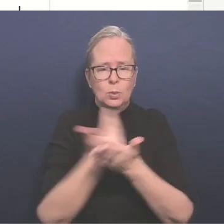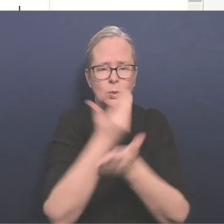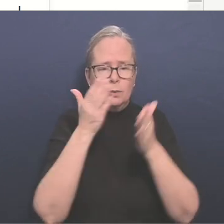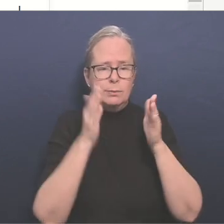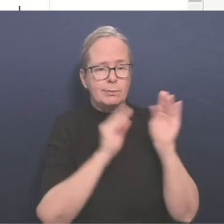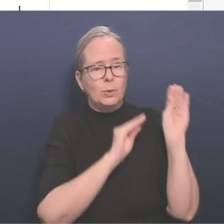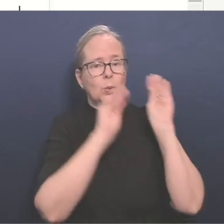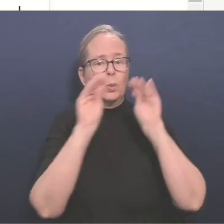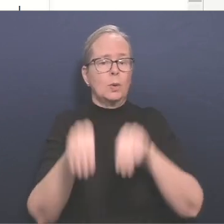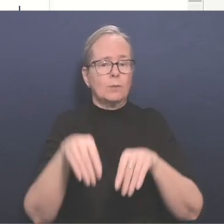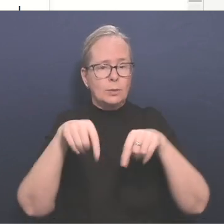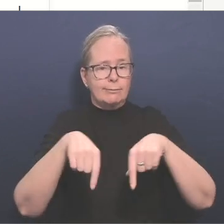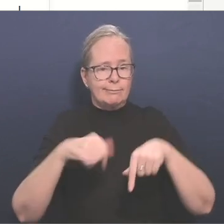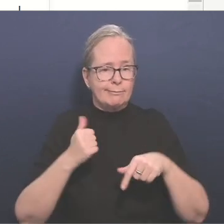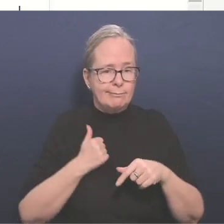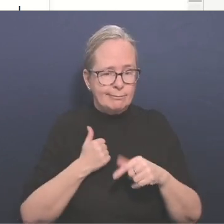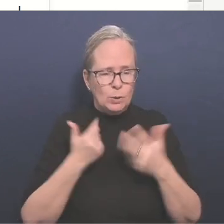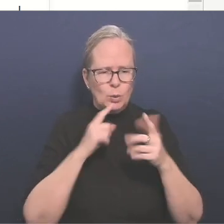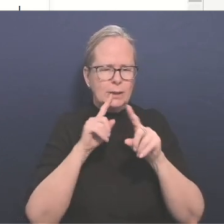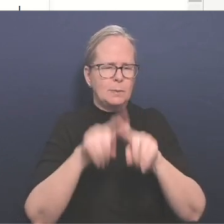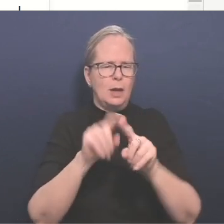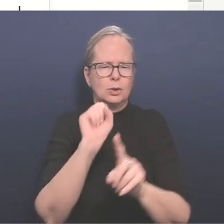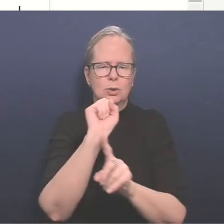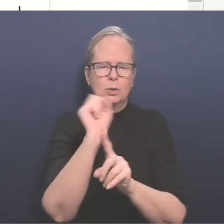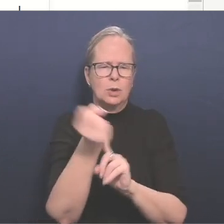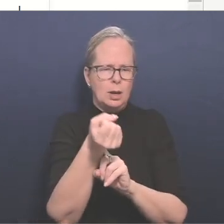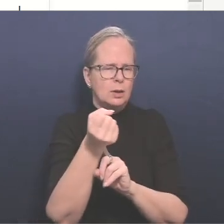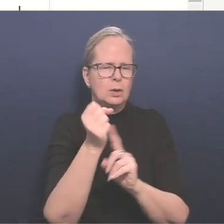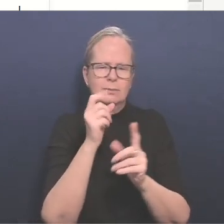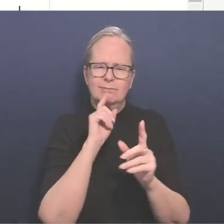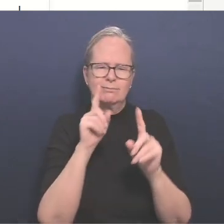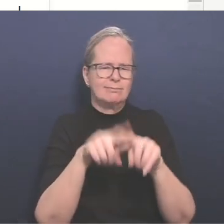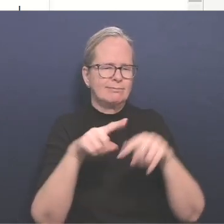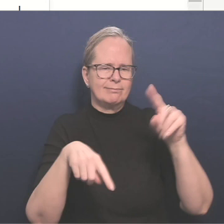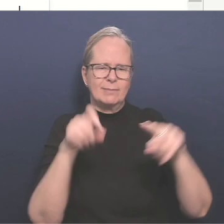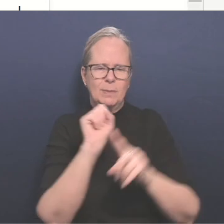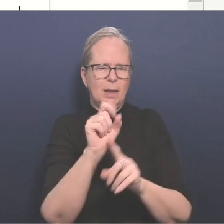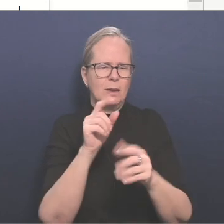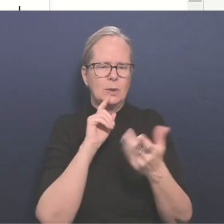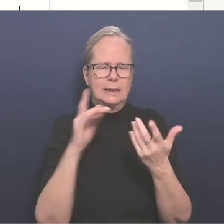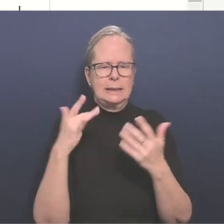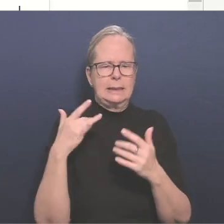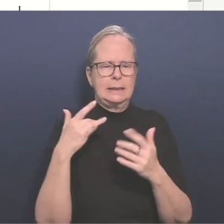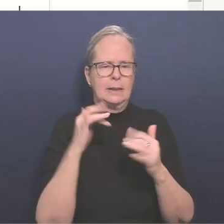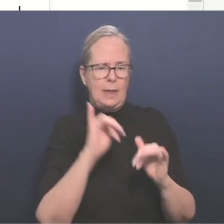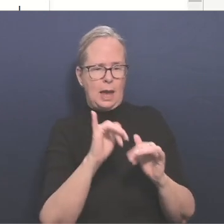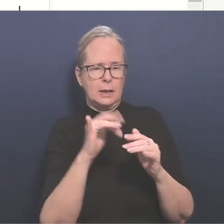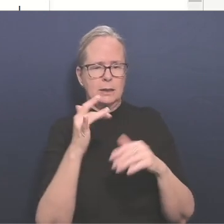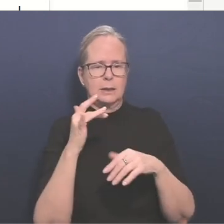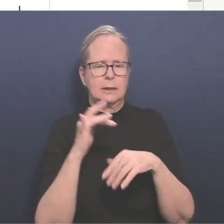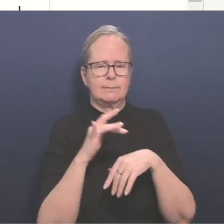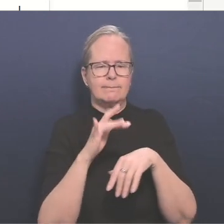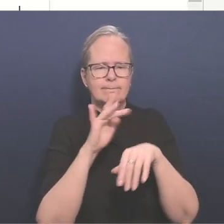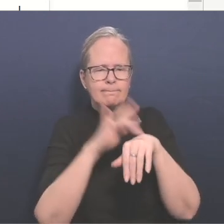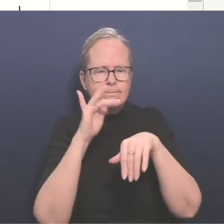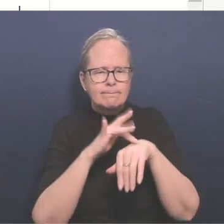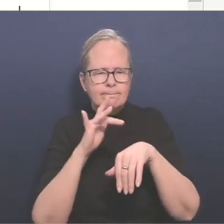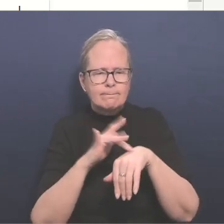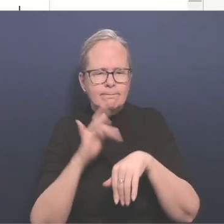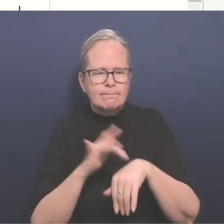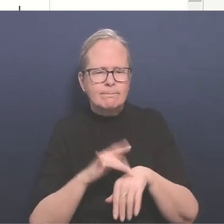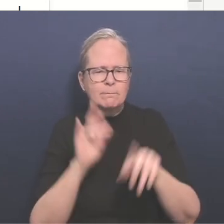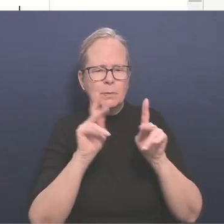with low income or that need support. So this section of the tool can help